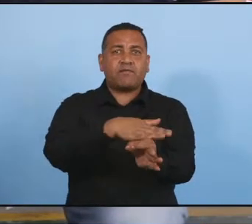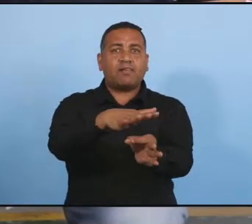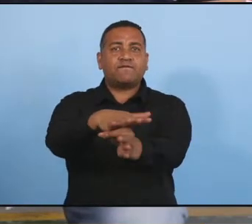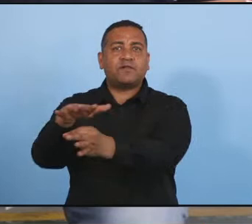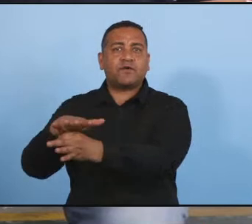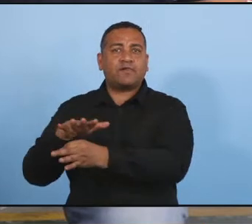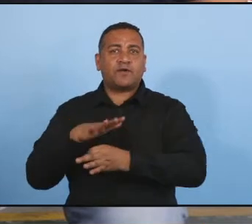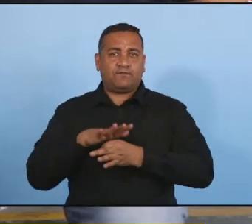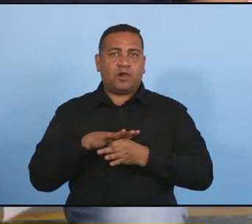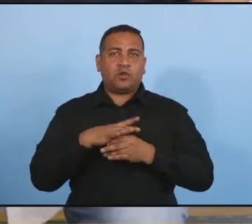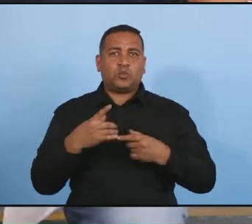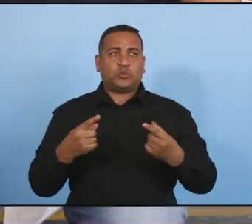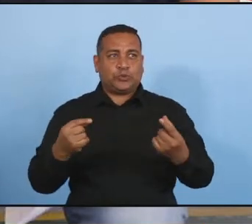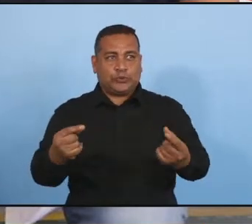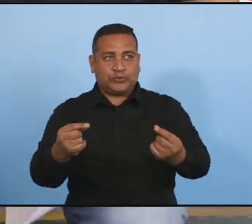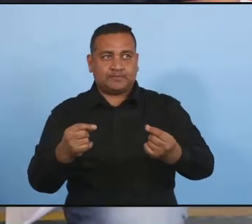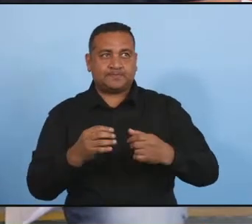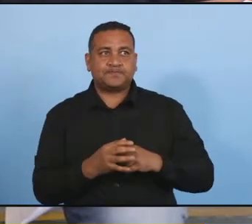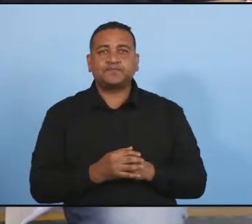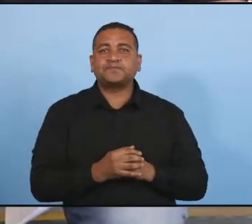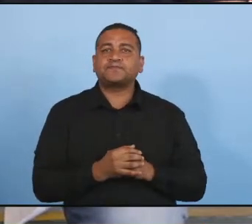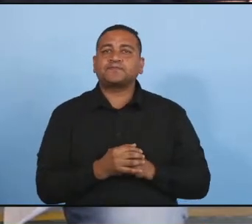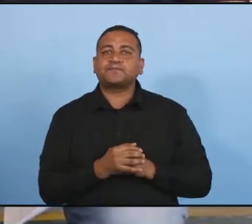you've just done a